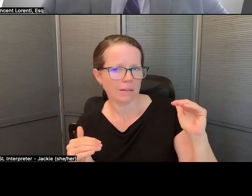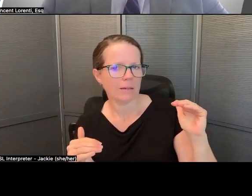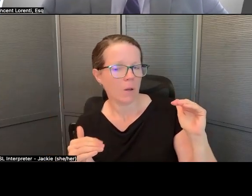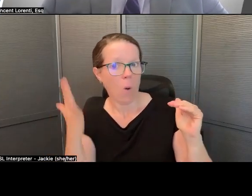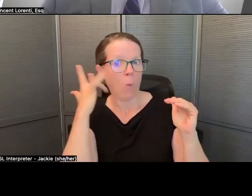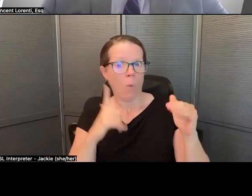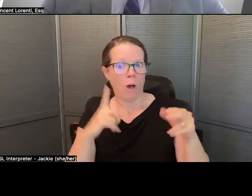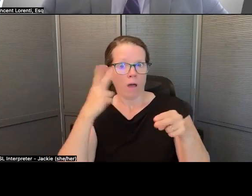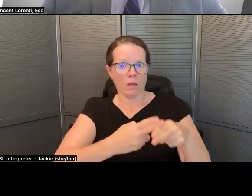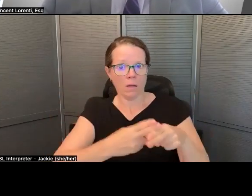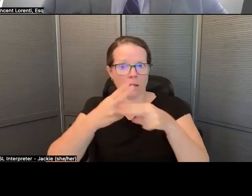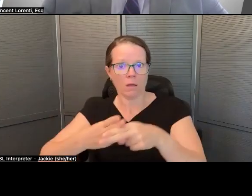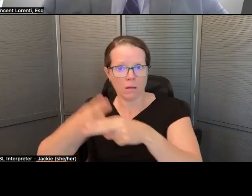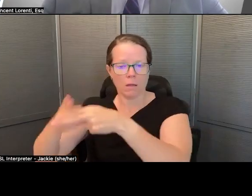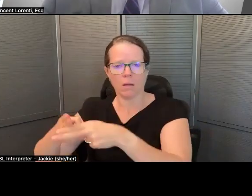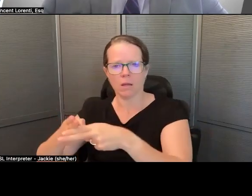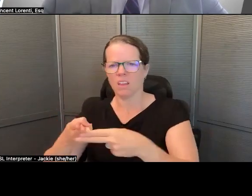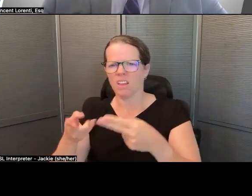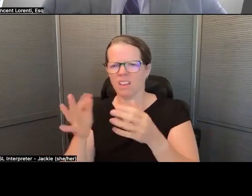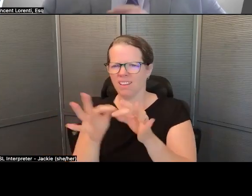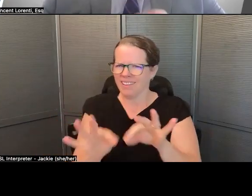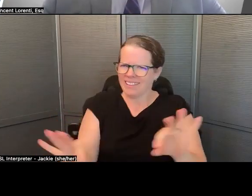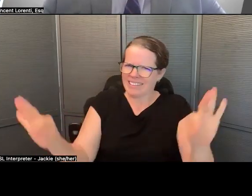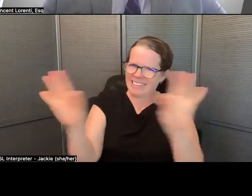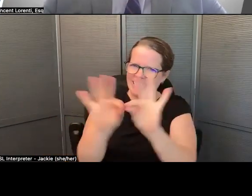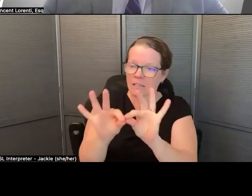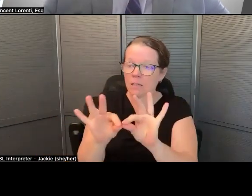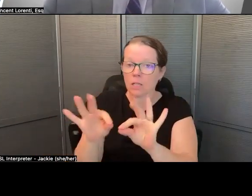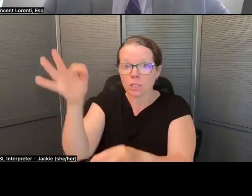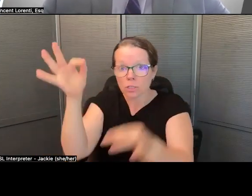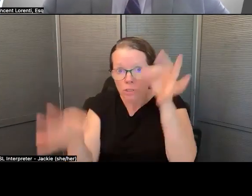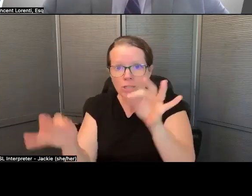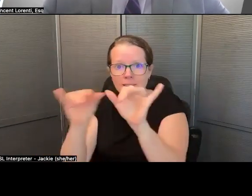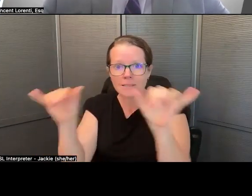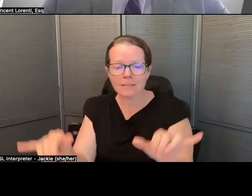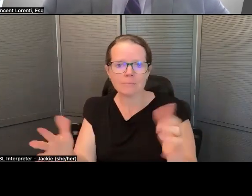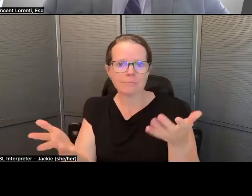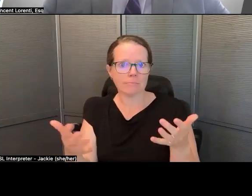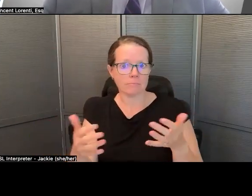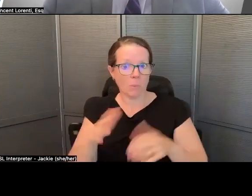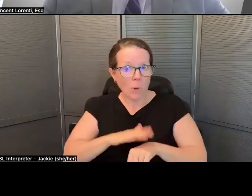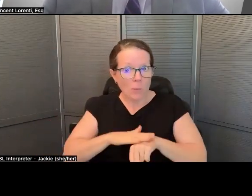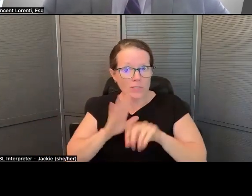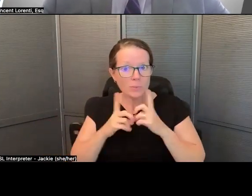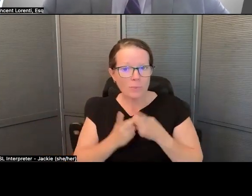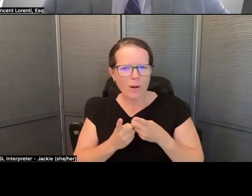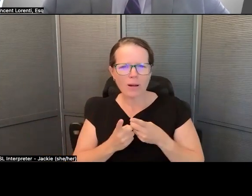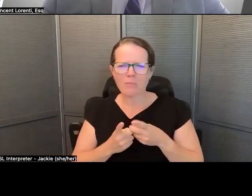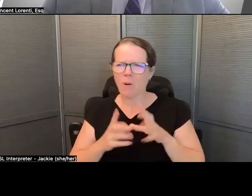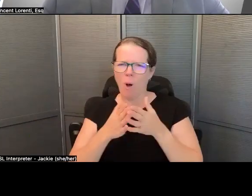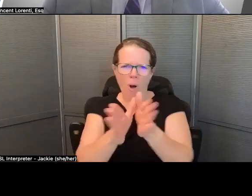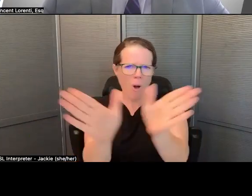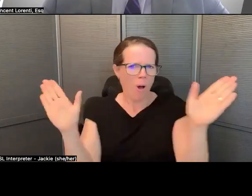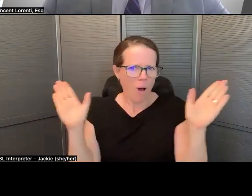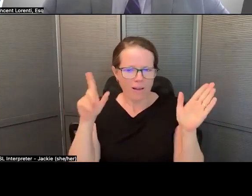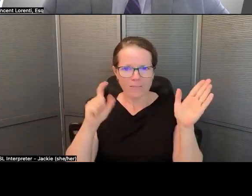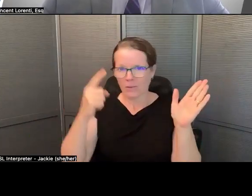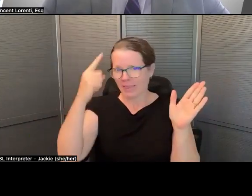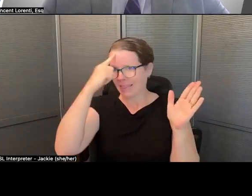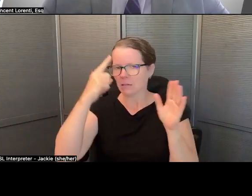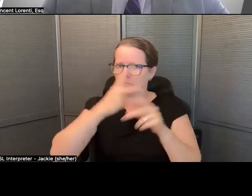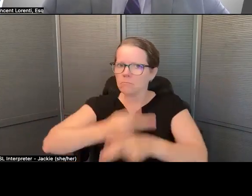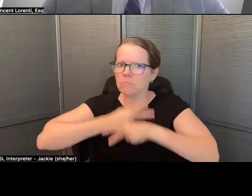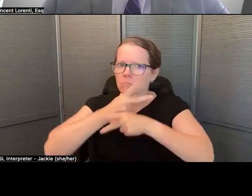important for our justice system, for our probation department, for our entire justice system to continue to think carefully about incarceration and to